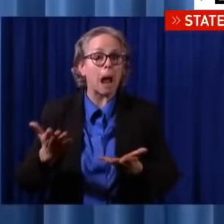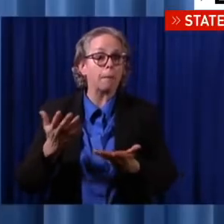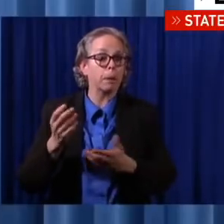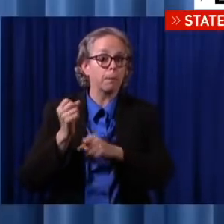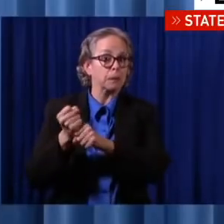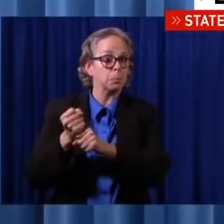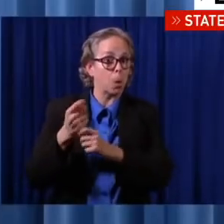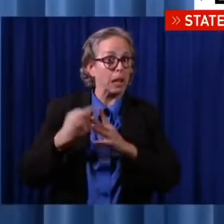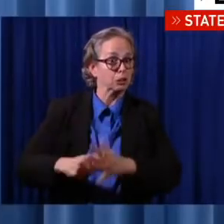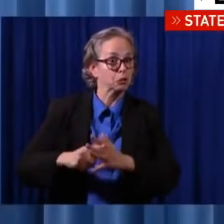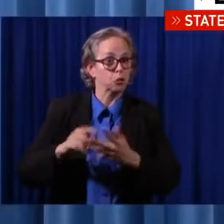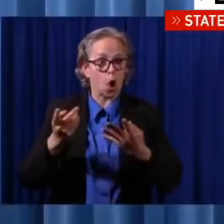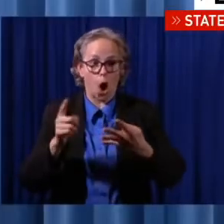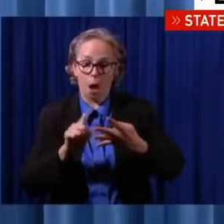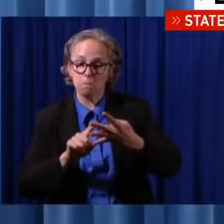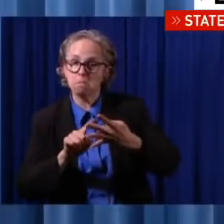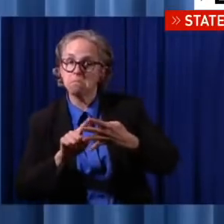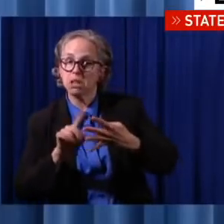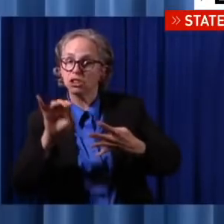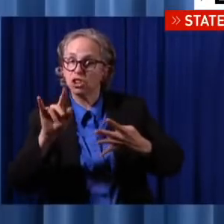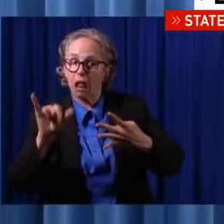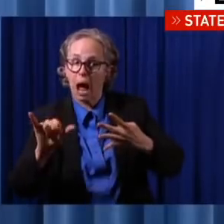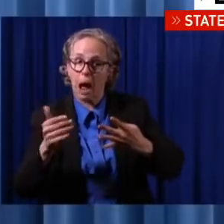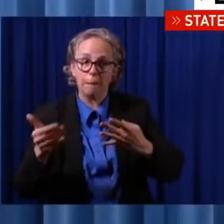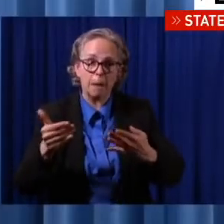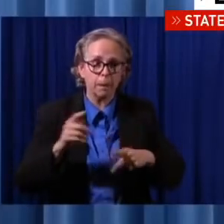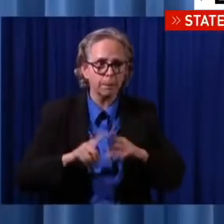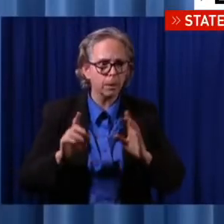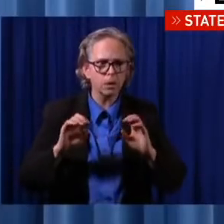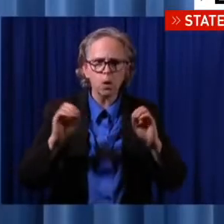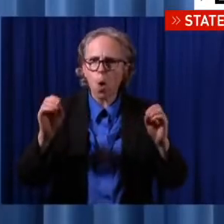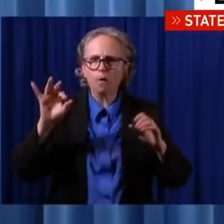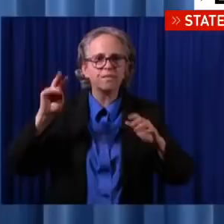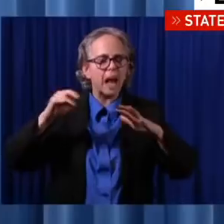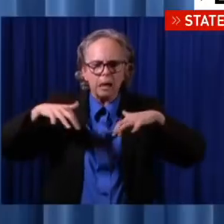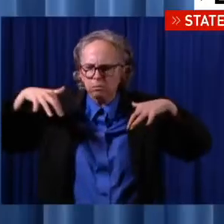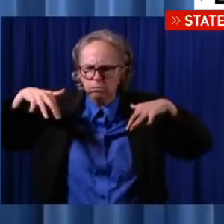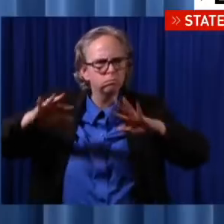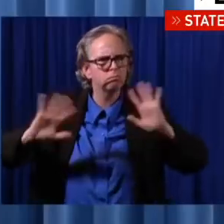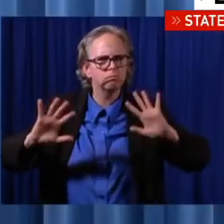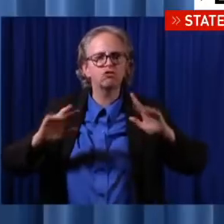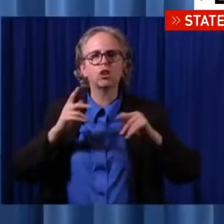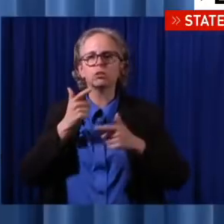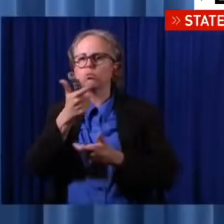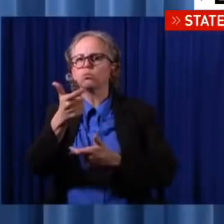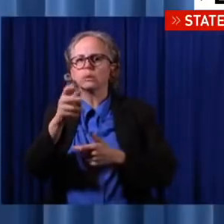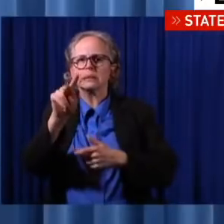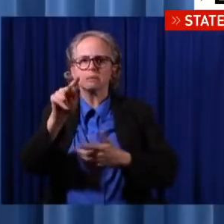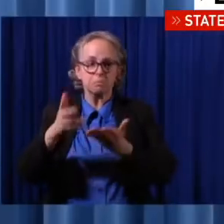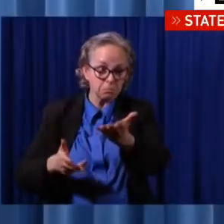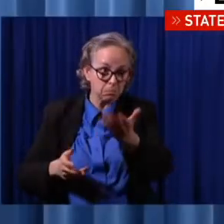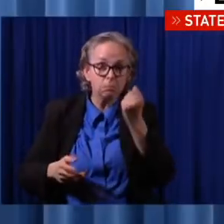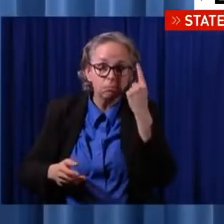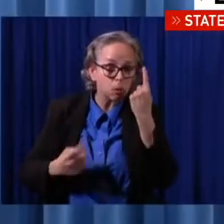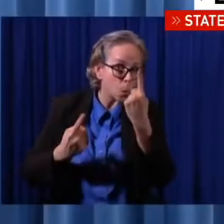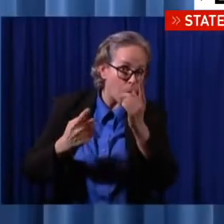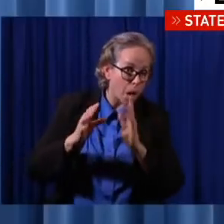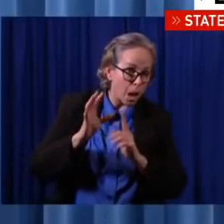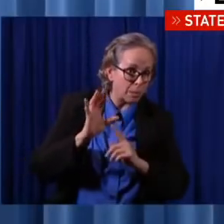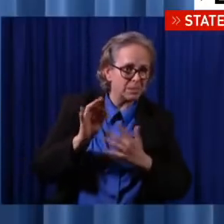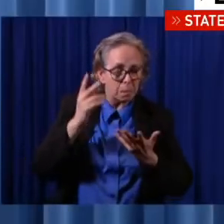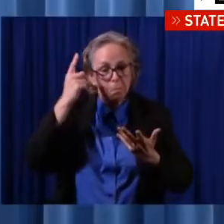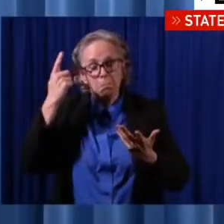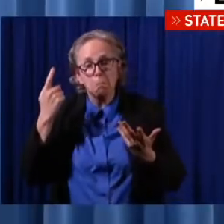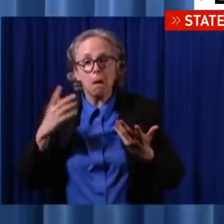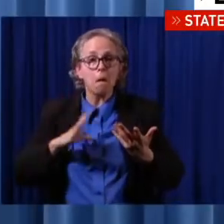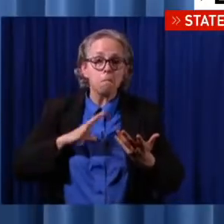of July, playing with no fans. That is a prospect, something that makes sense. That's something